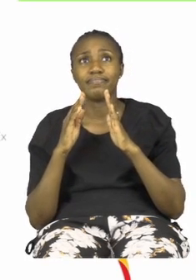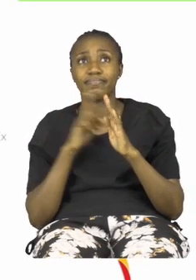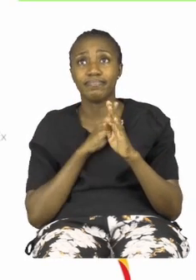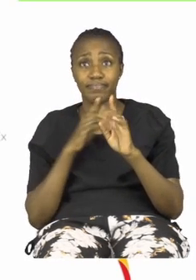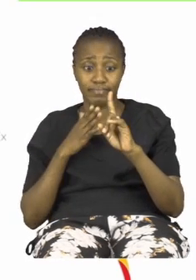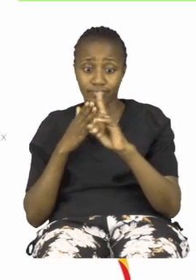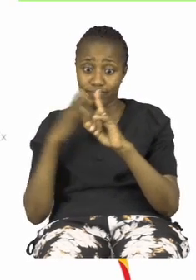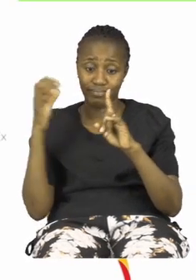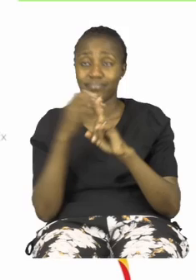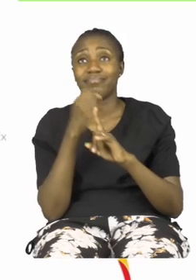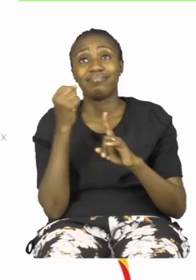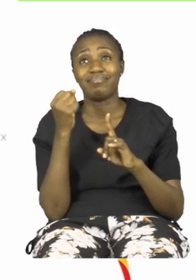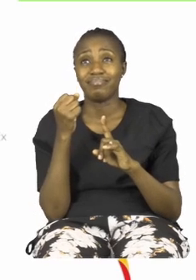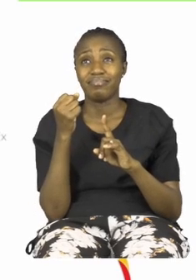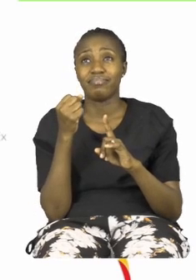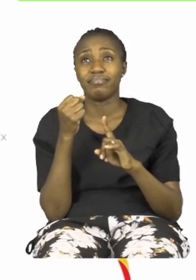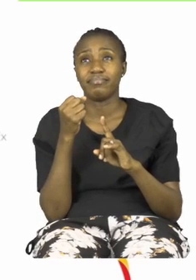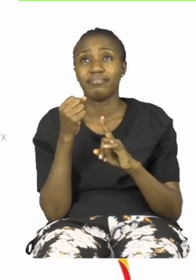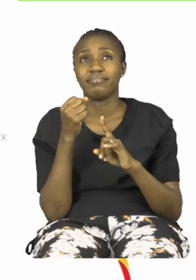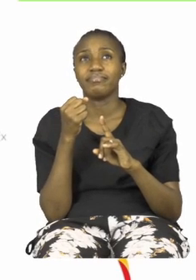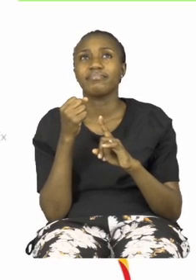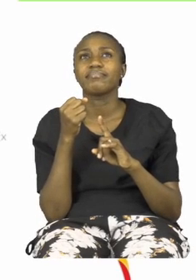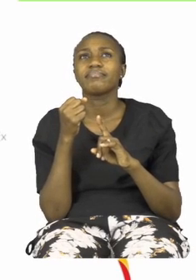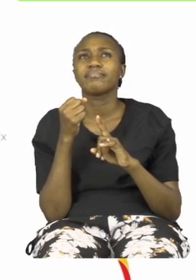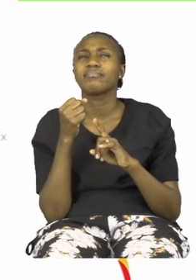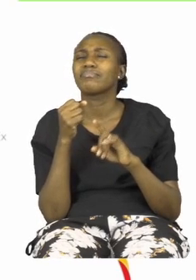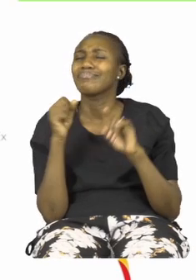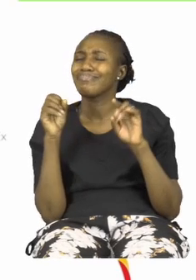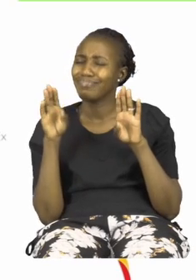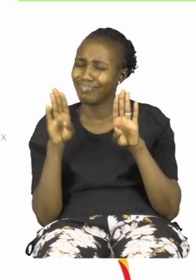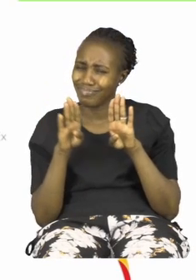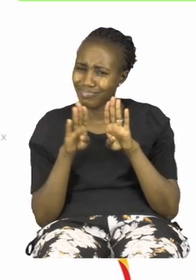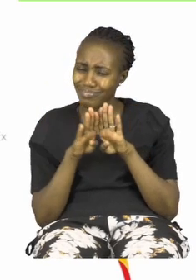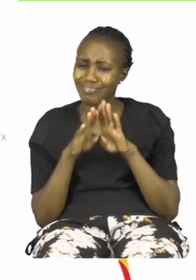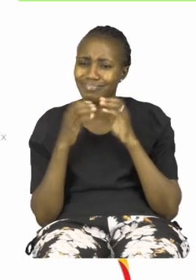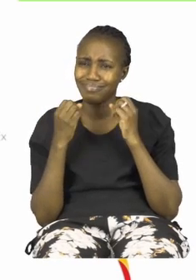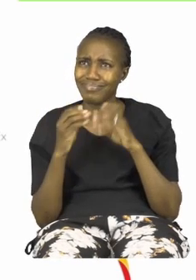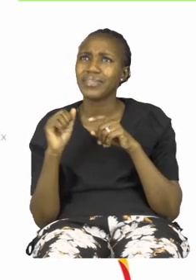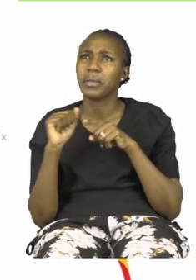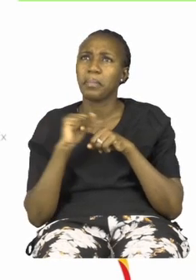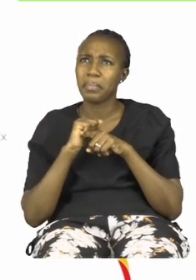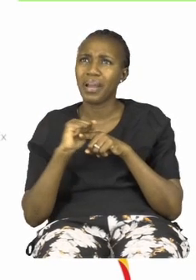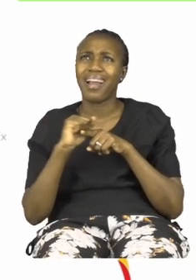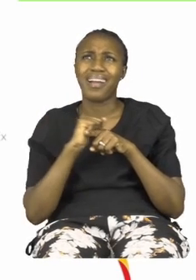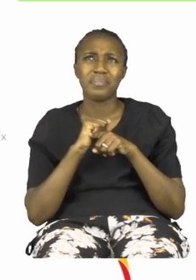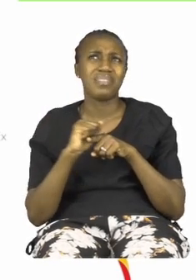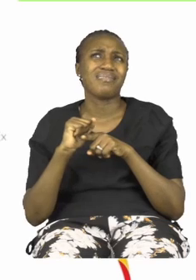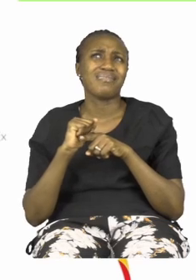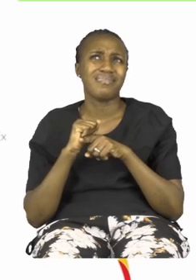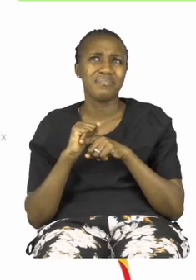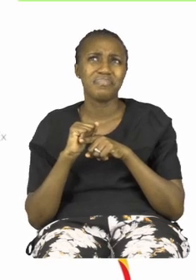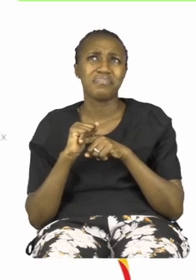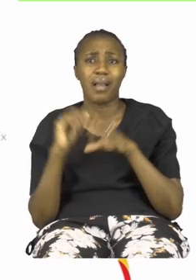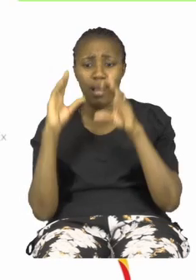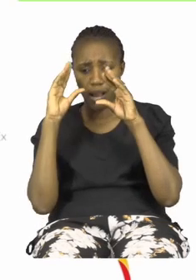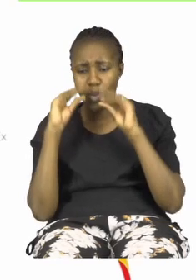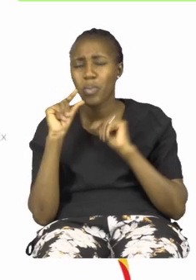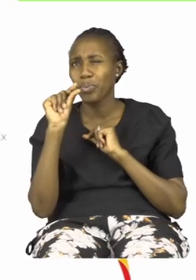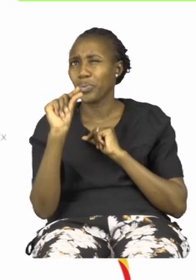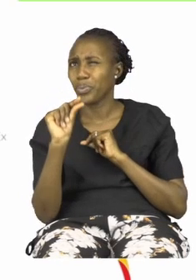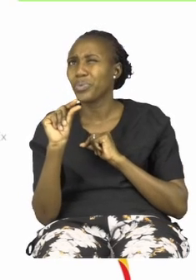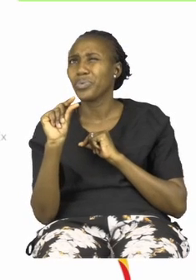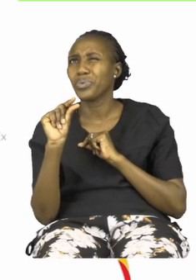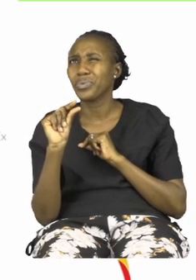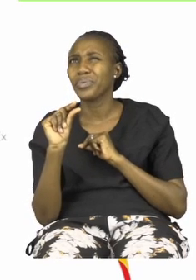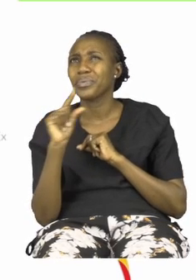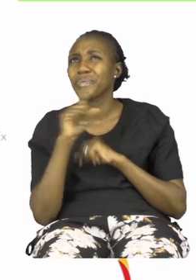black belt, you have to do a lot of training, practicing, sleepless nights, all of that.